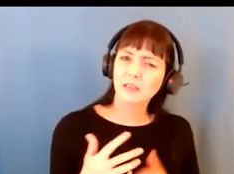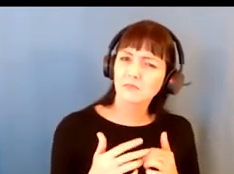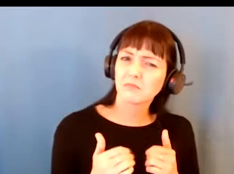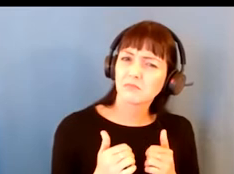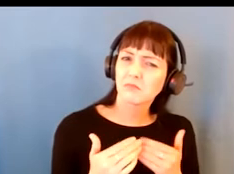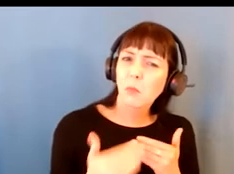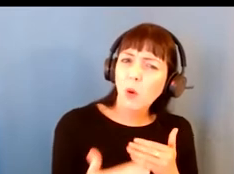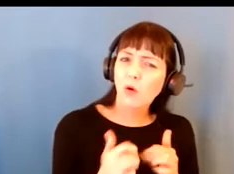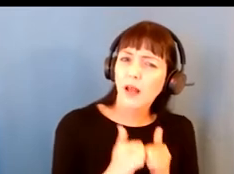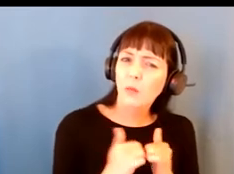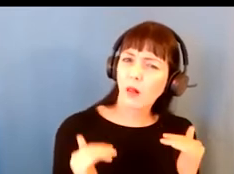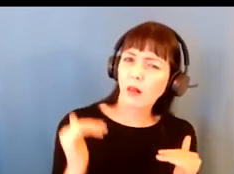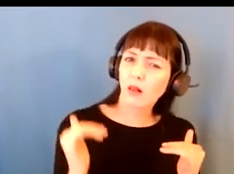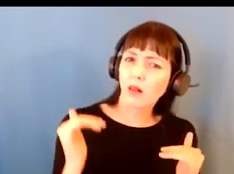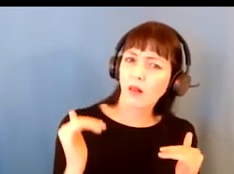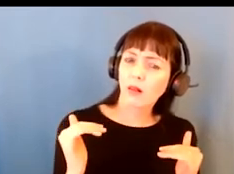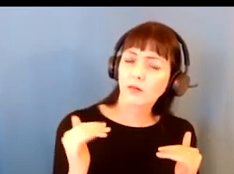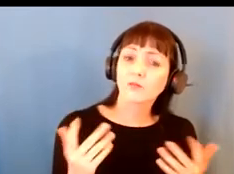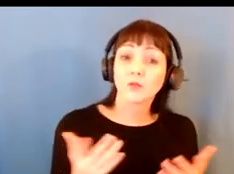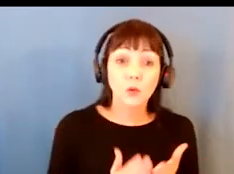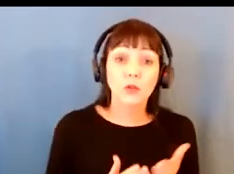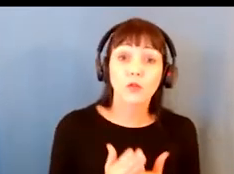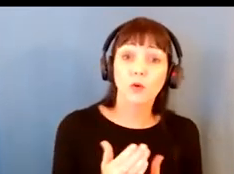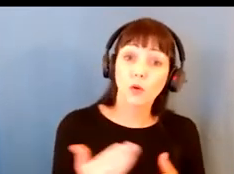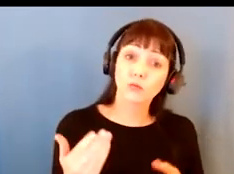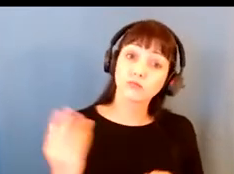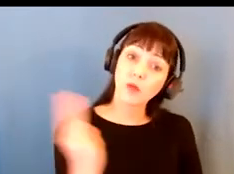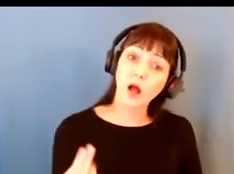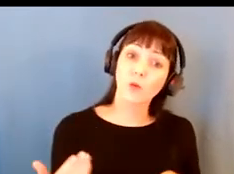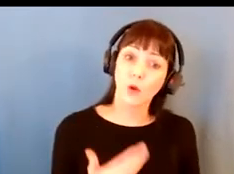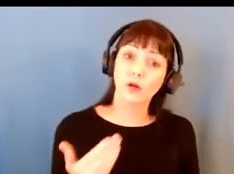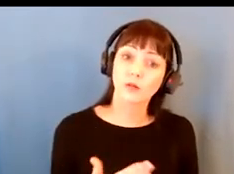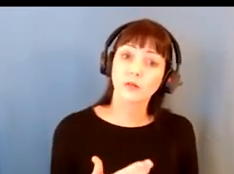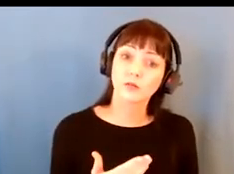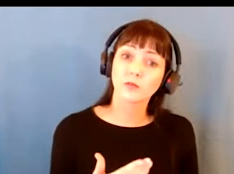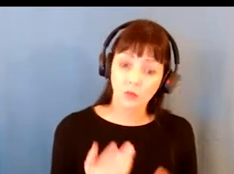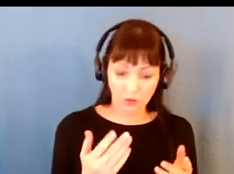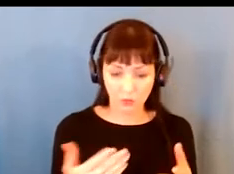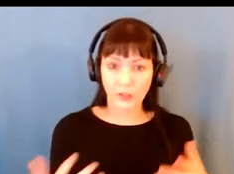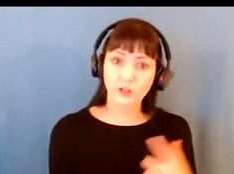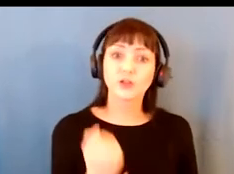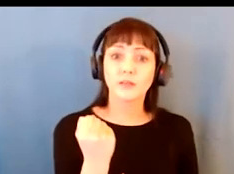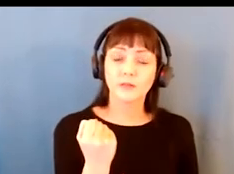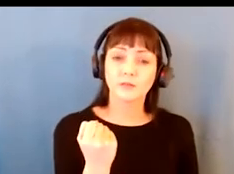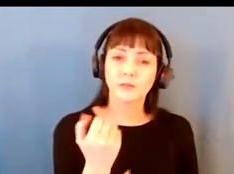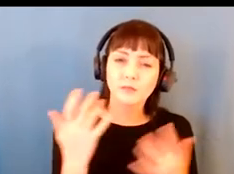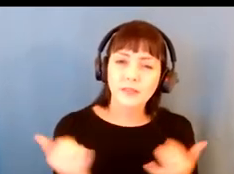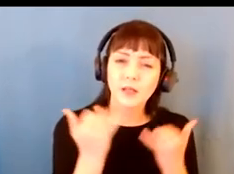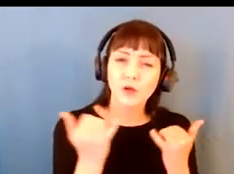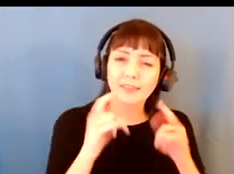others? And we did this through a series of collaboratively shaped artworks that offered new narratives of disability and